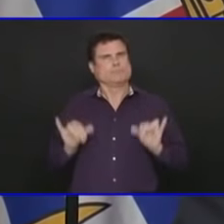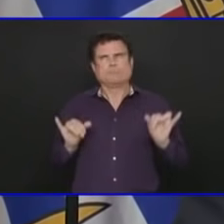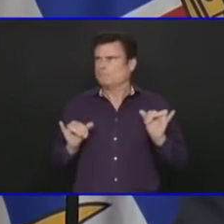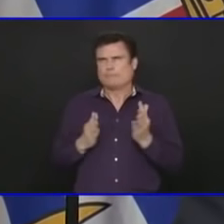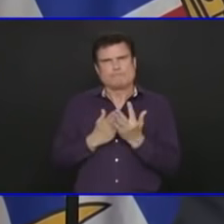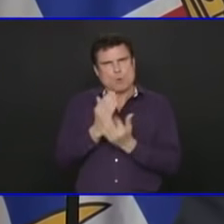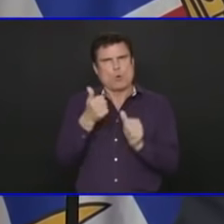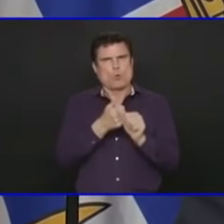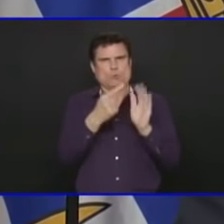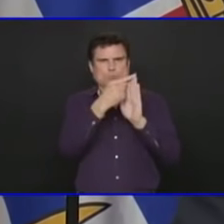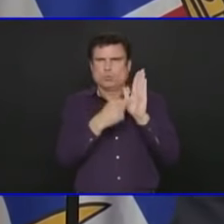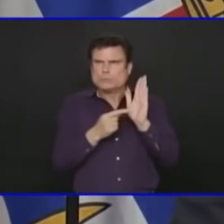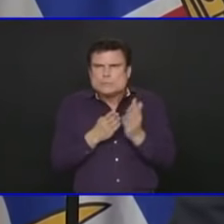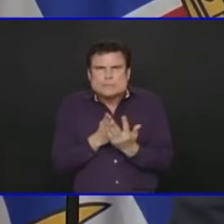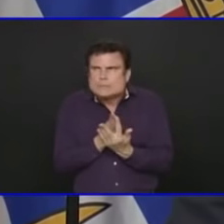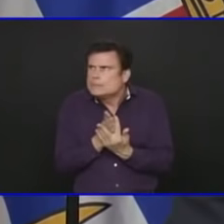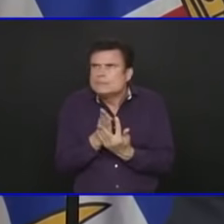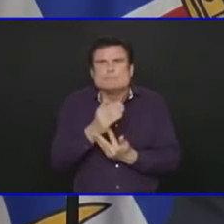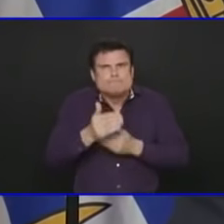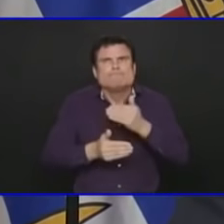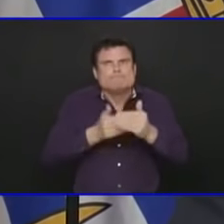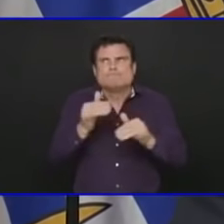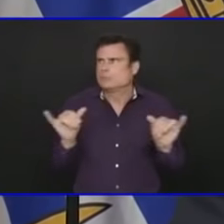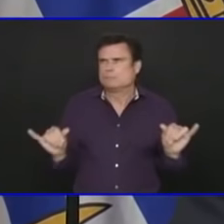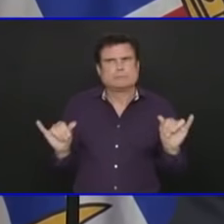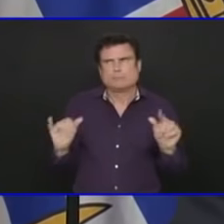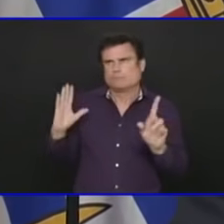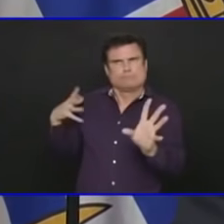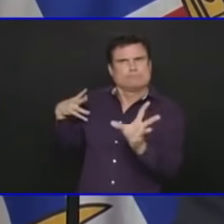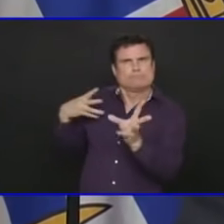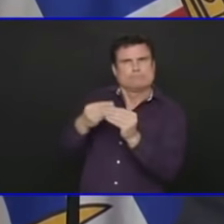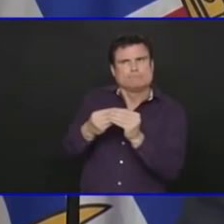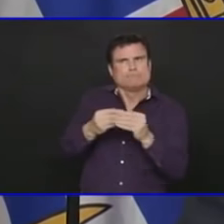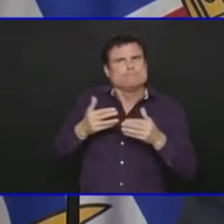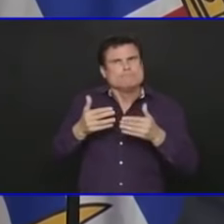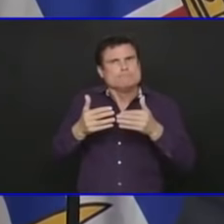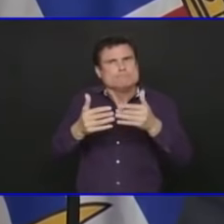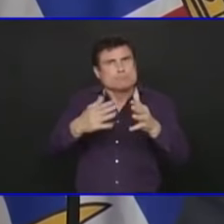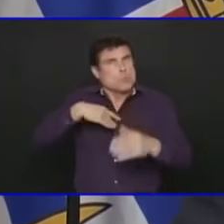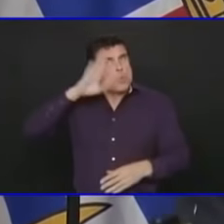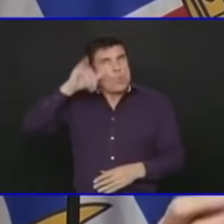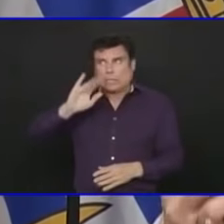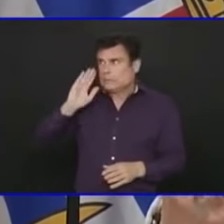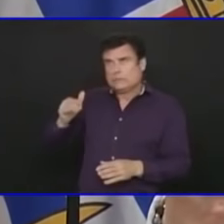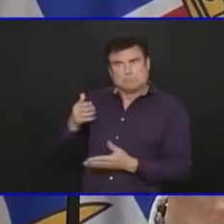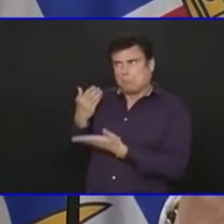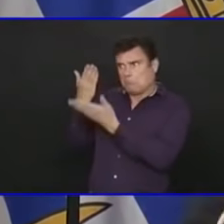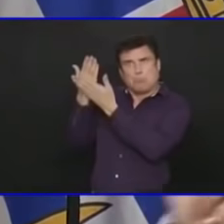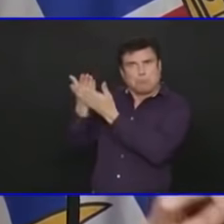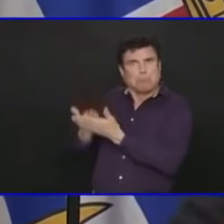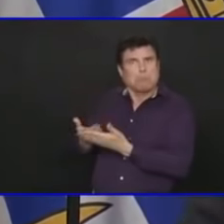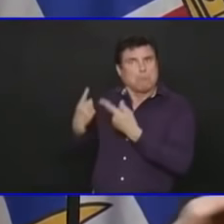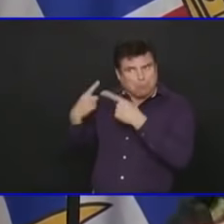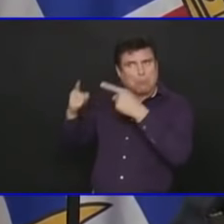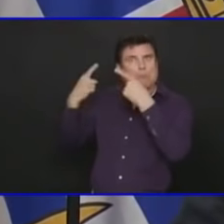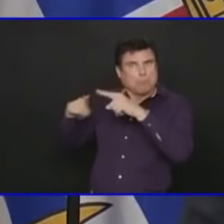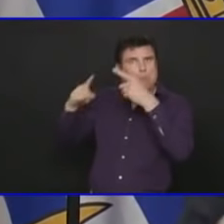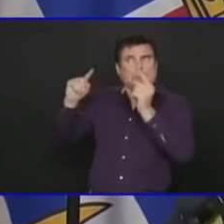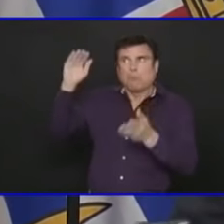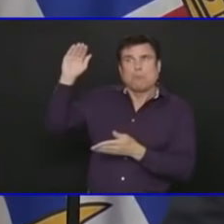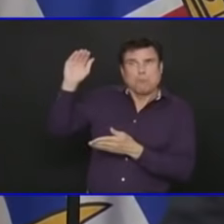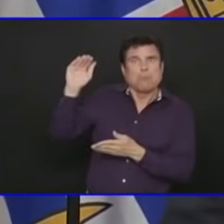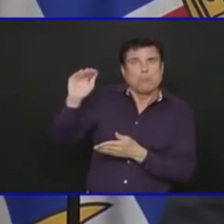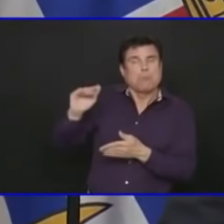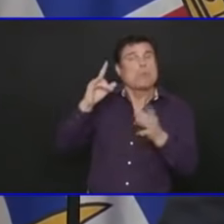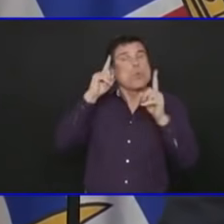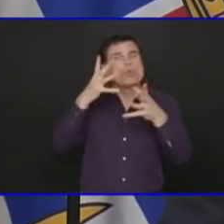our communities. We need to continue to be measured and thoughtful on the circumstances based on what we are seeing with